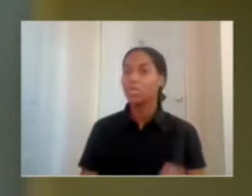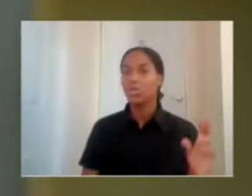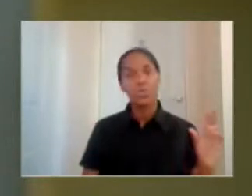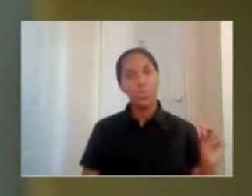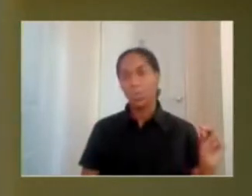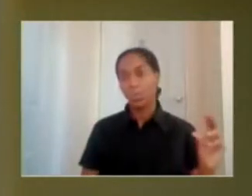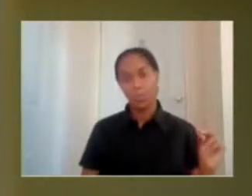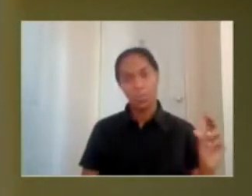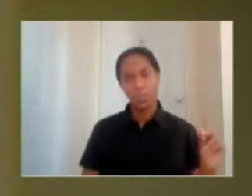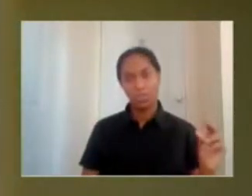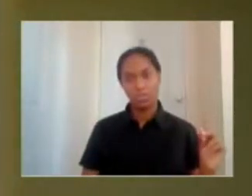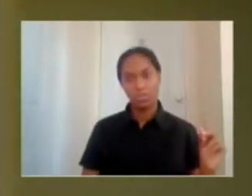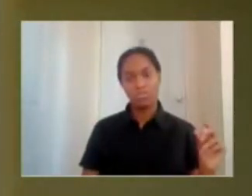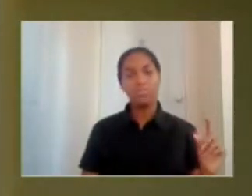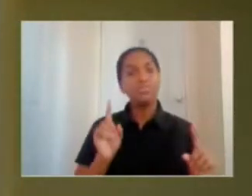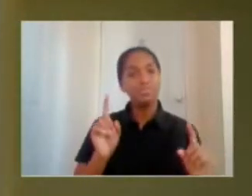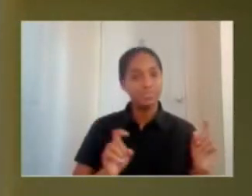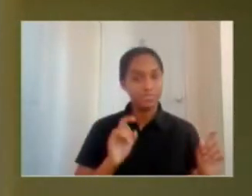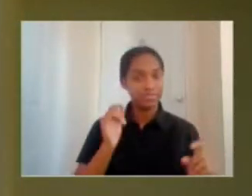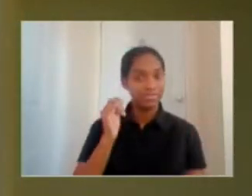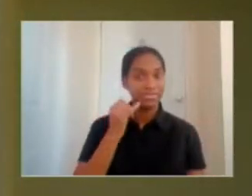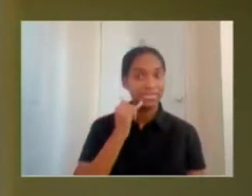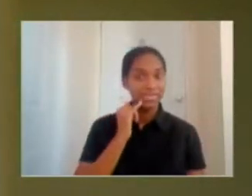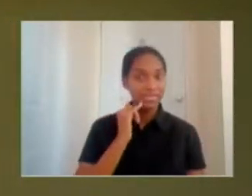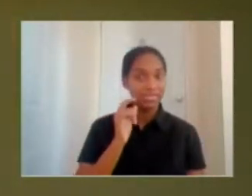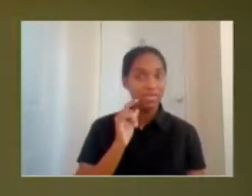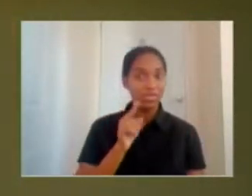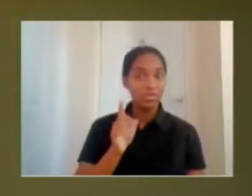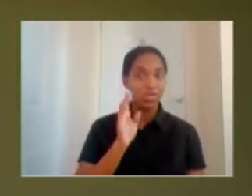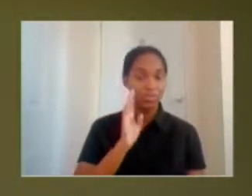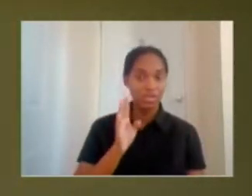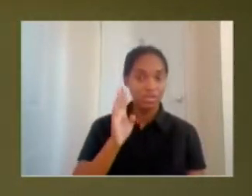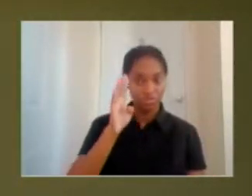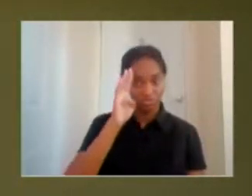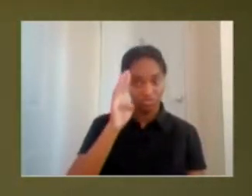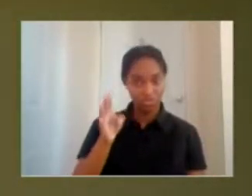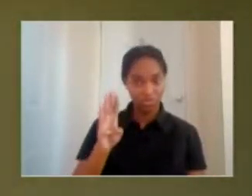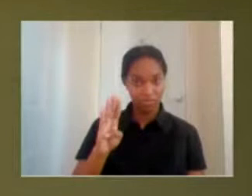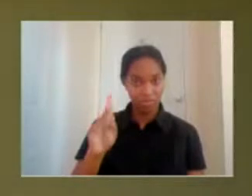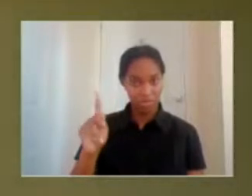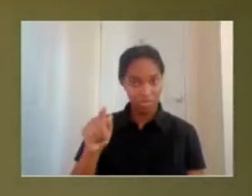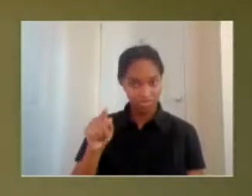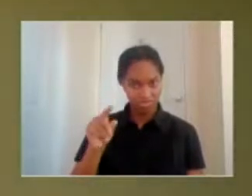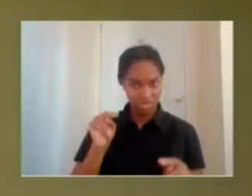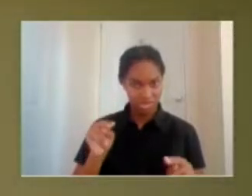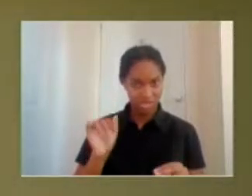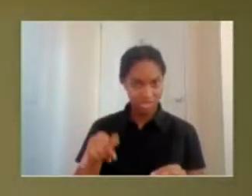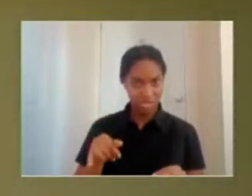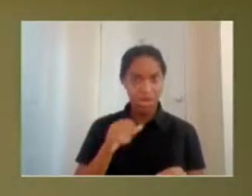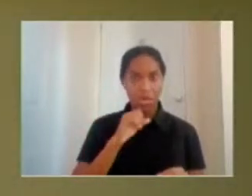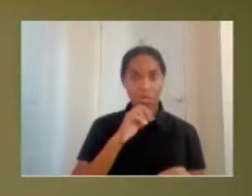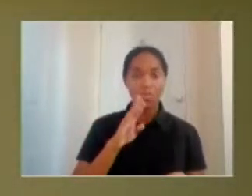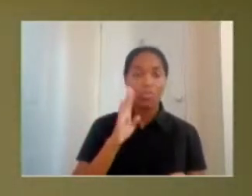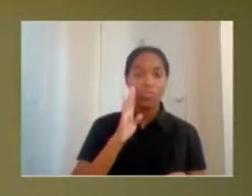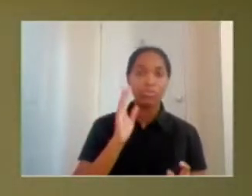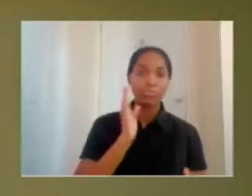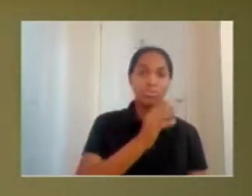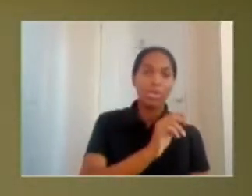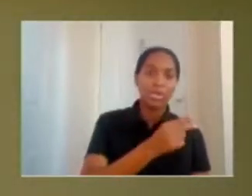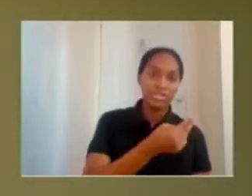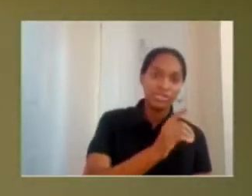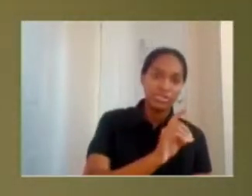The question is, are you going to go straight with 4K? Do you need that? Or are you going to go to HD? Are